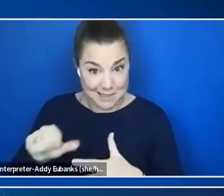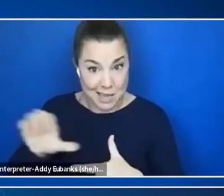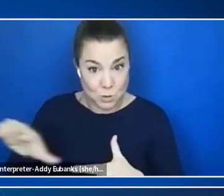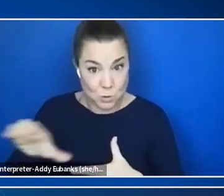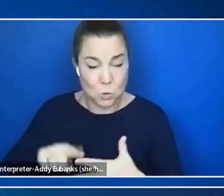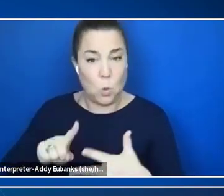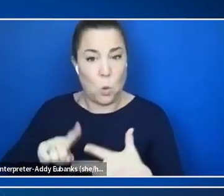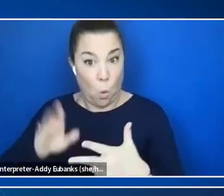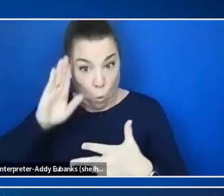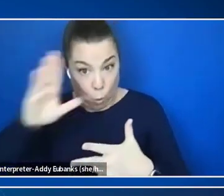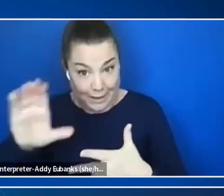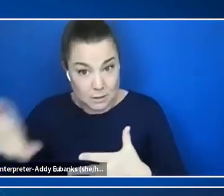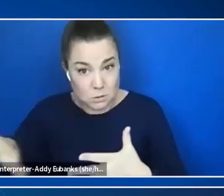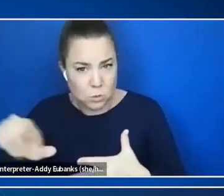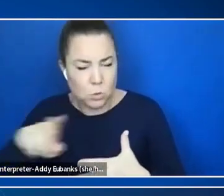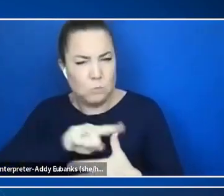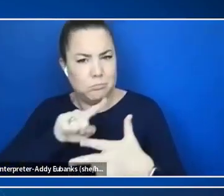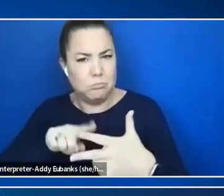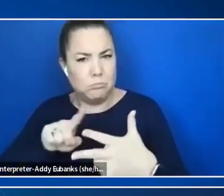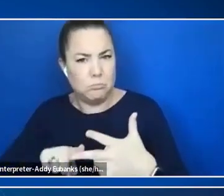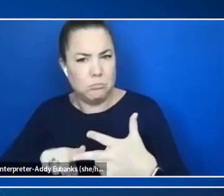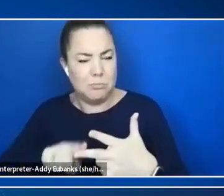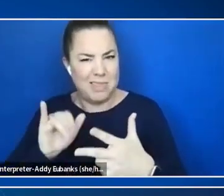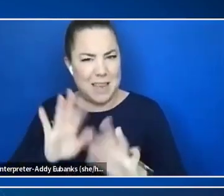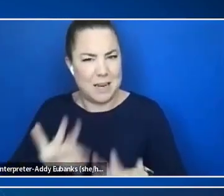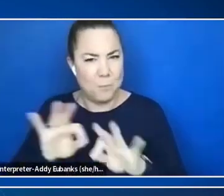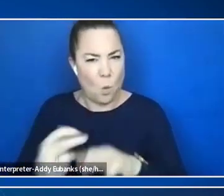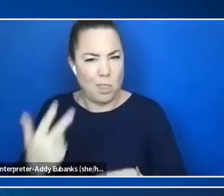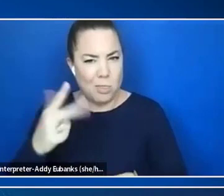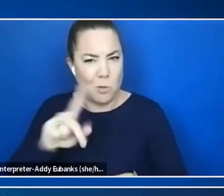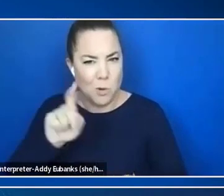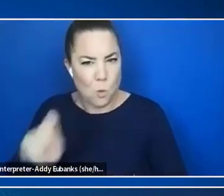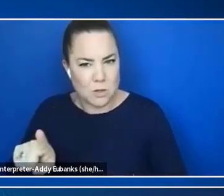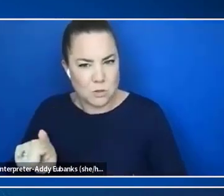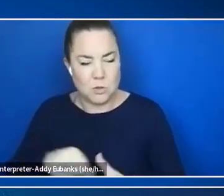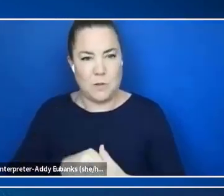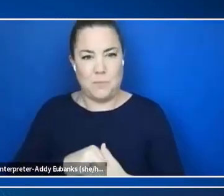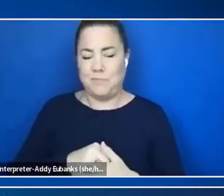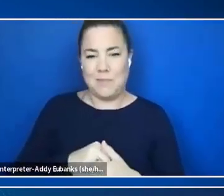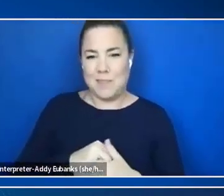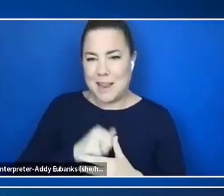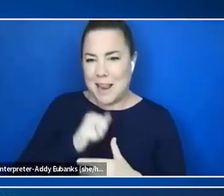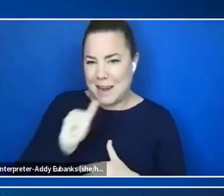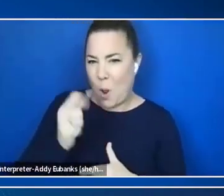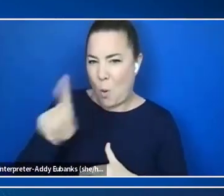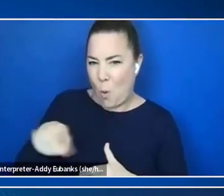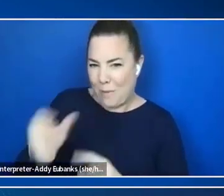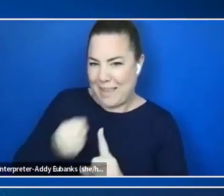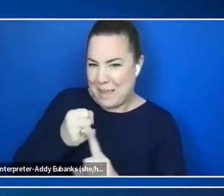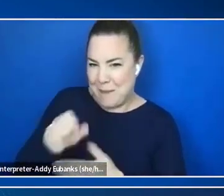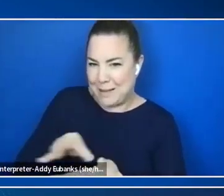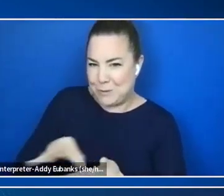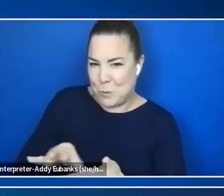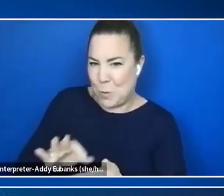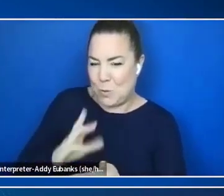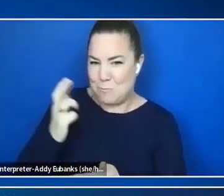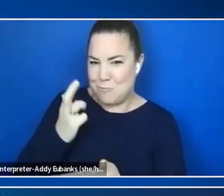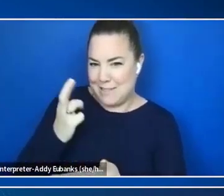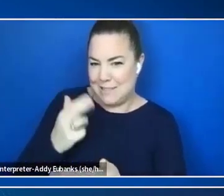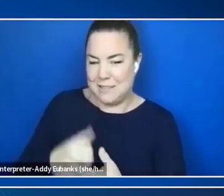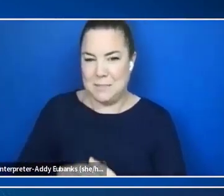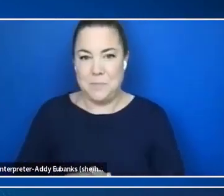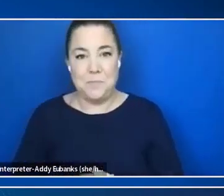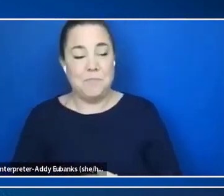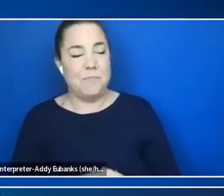So we're hoping that this improves things, and it's not just something that's affecting scoring. So from the applicant